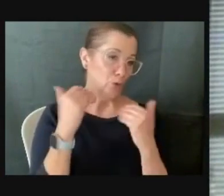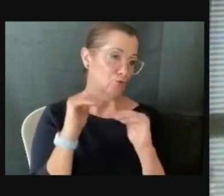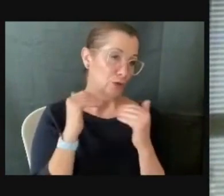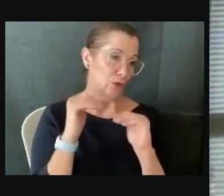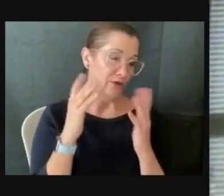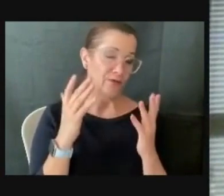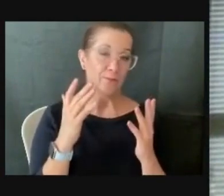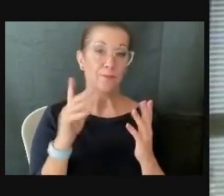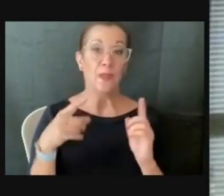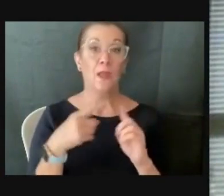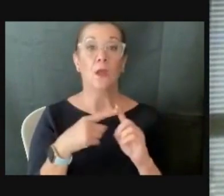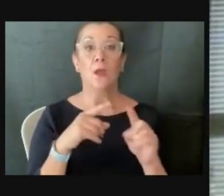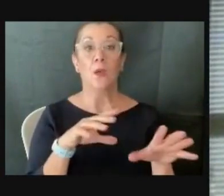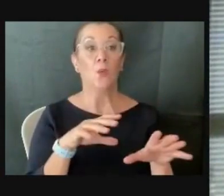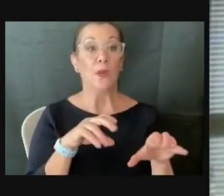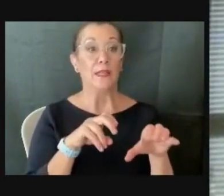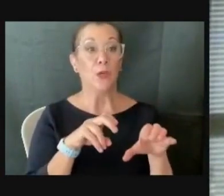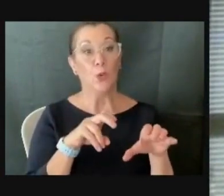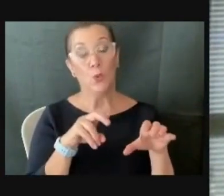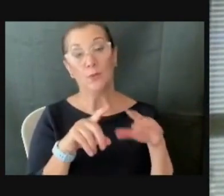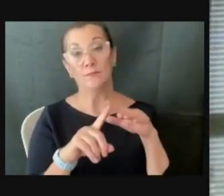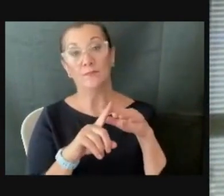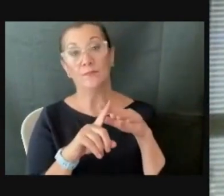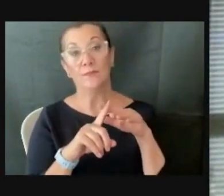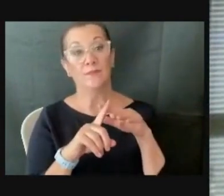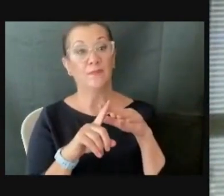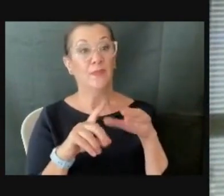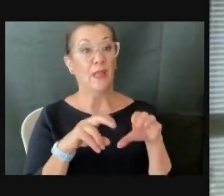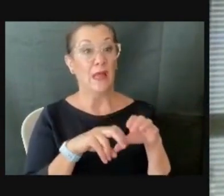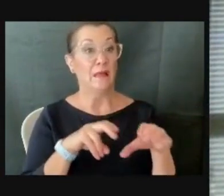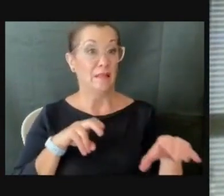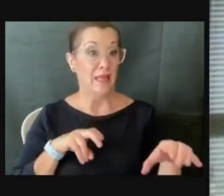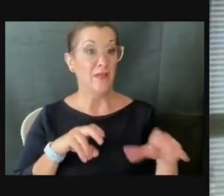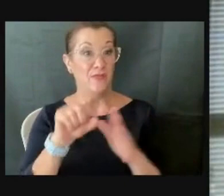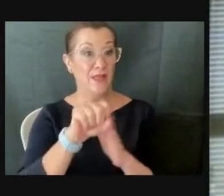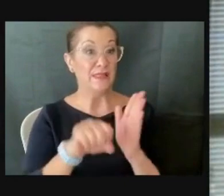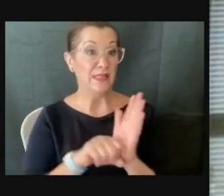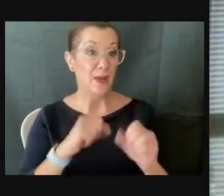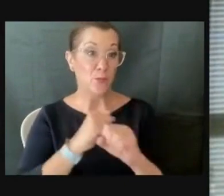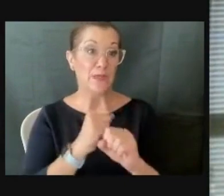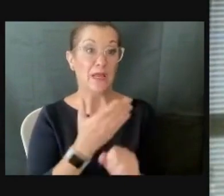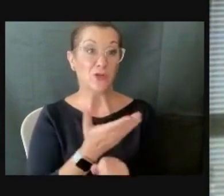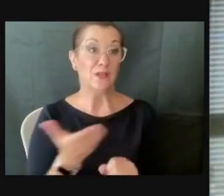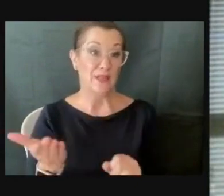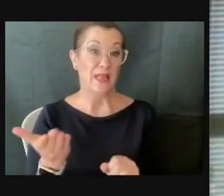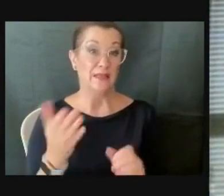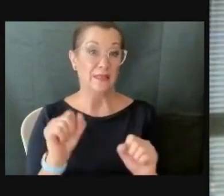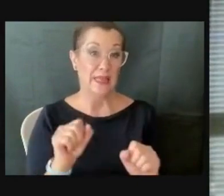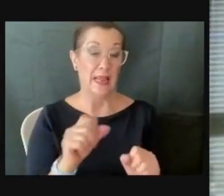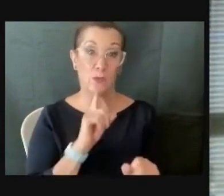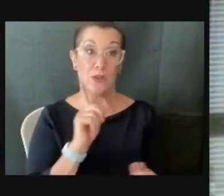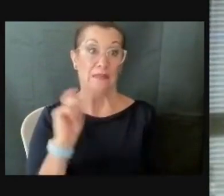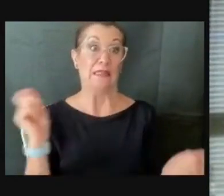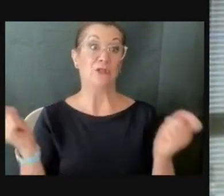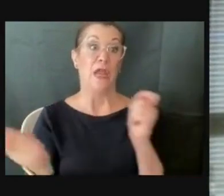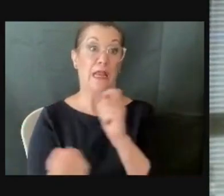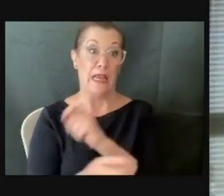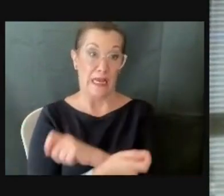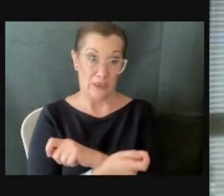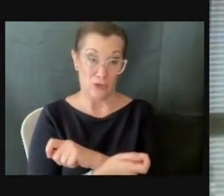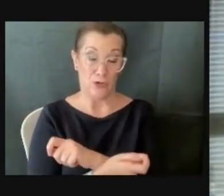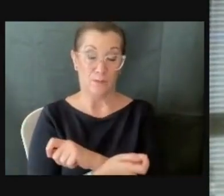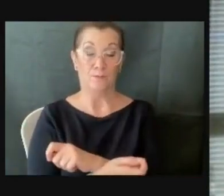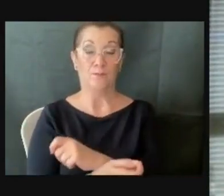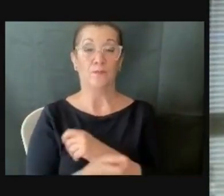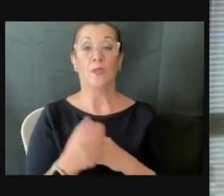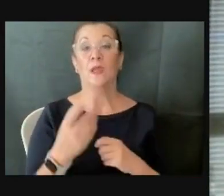So once you exit out of those state protections, things can really significantly change. So this